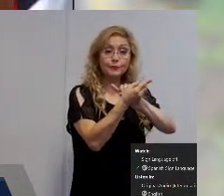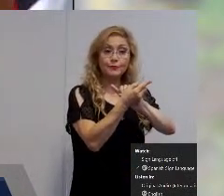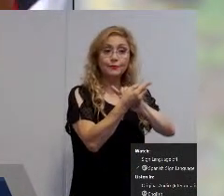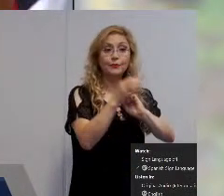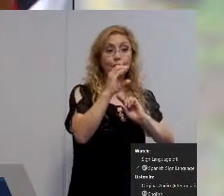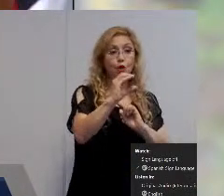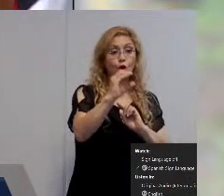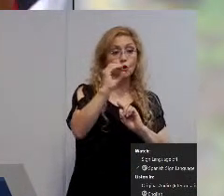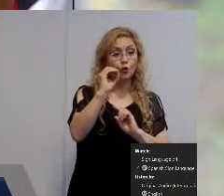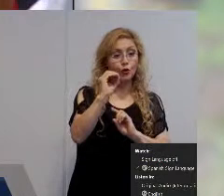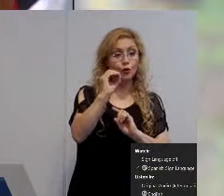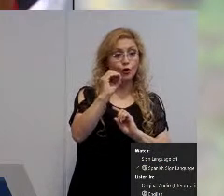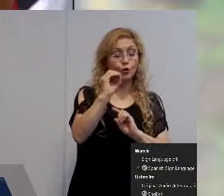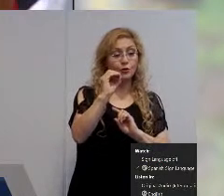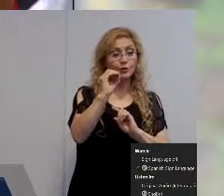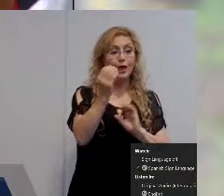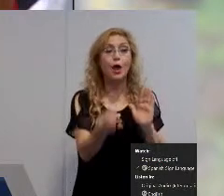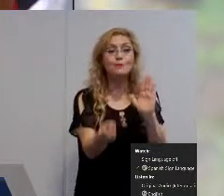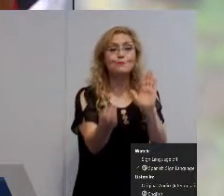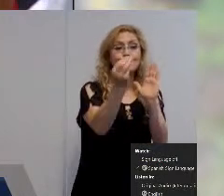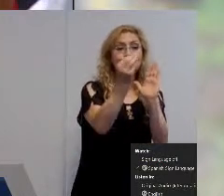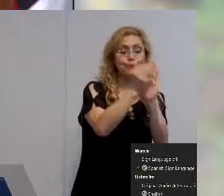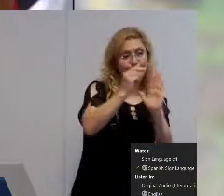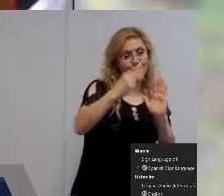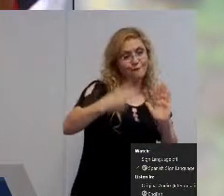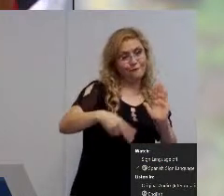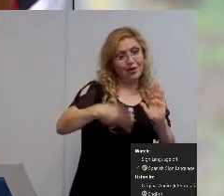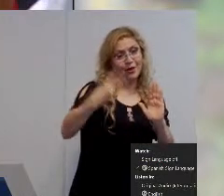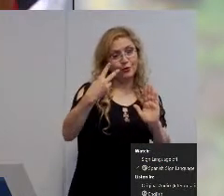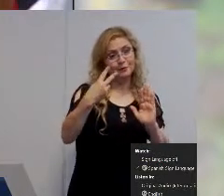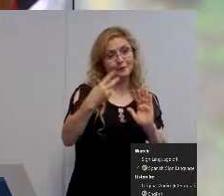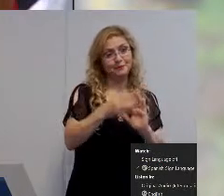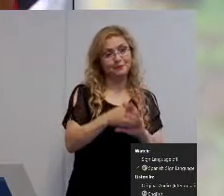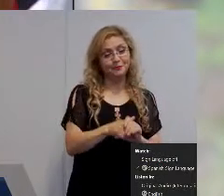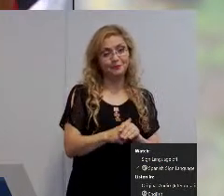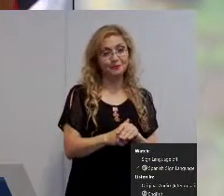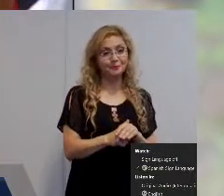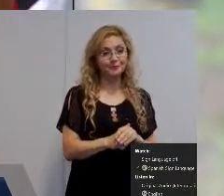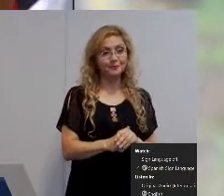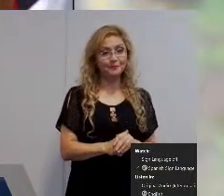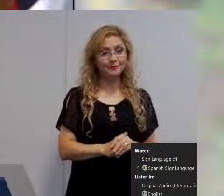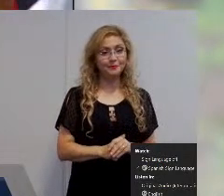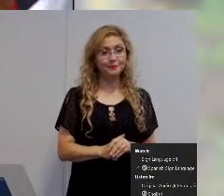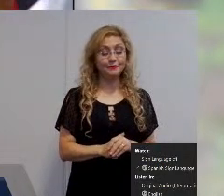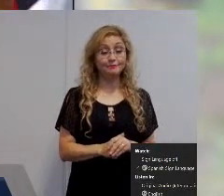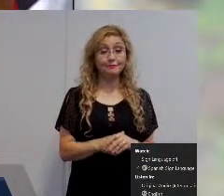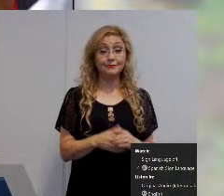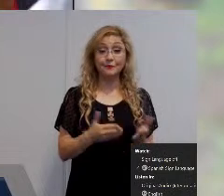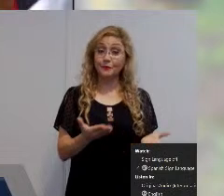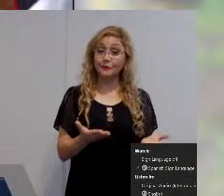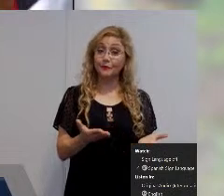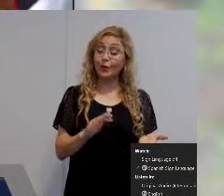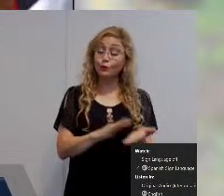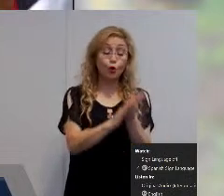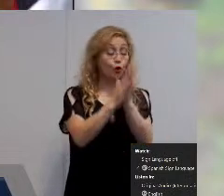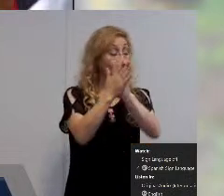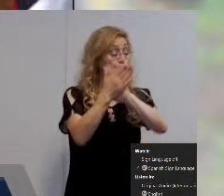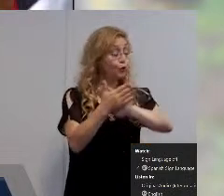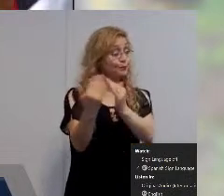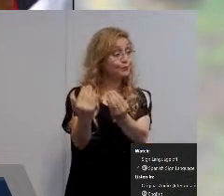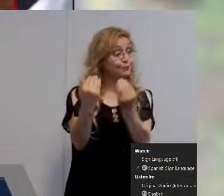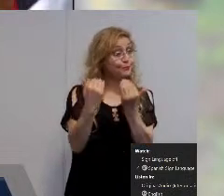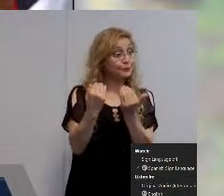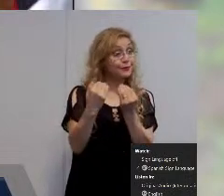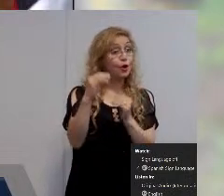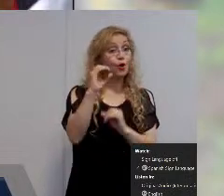risk management, alliance with NGOs, and to create a sustainable and resilient agriculture